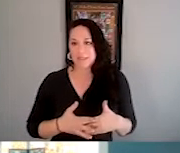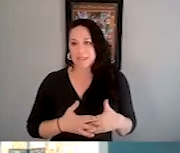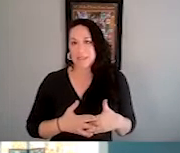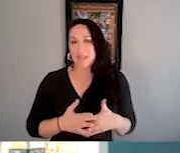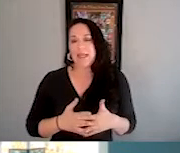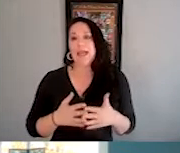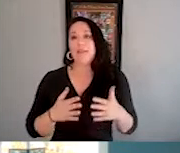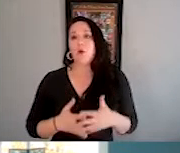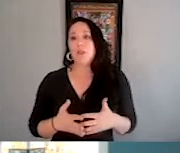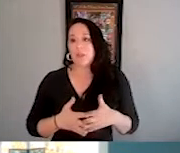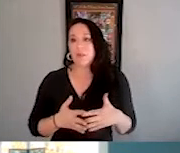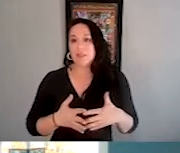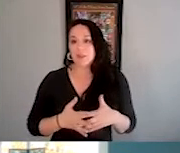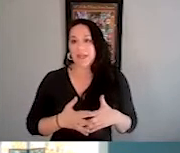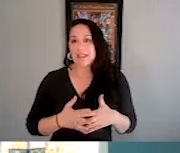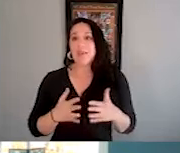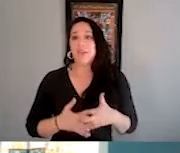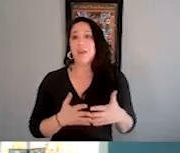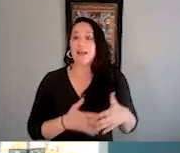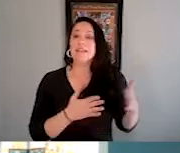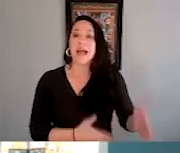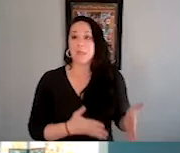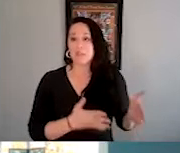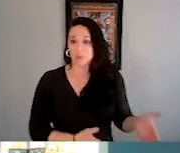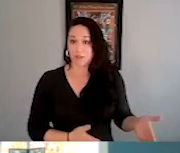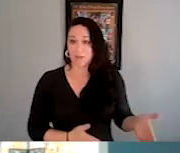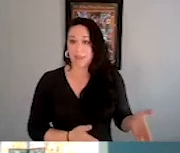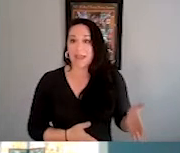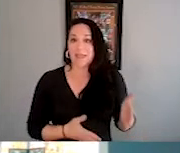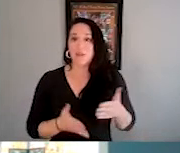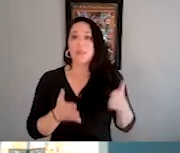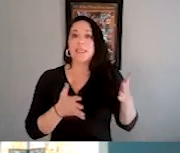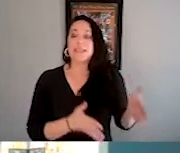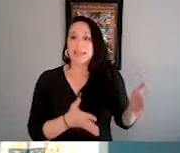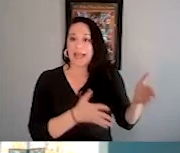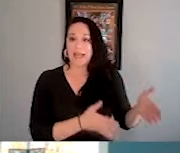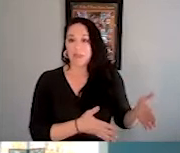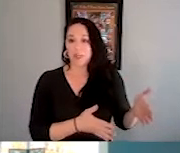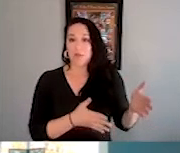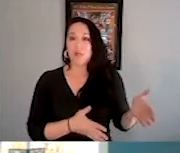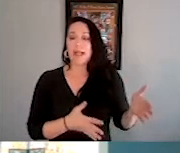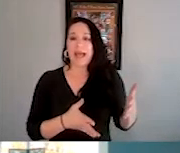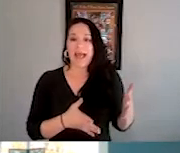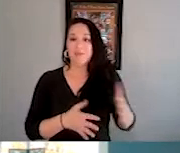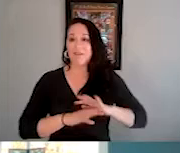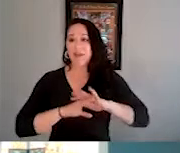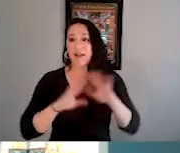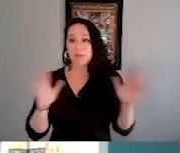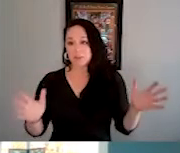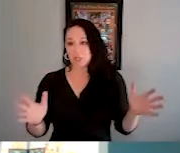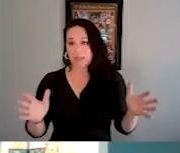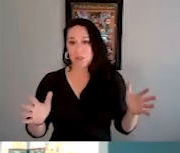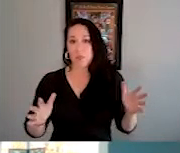these substances. And the only way we can do that is by figuring out it's happening sooner. And so we need to get ahead of that curve. If we're going to have